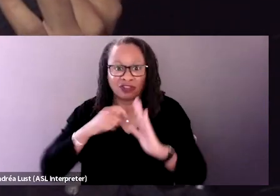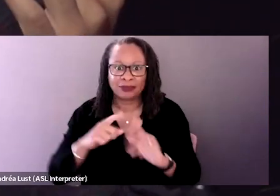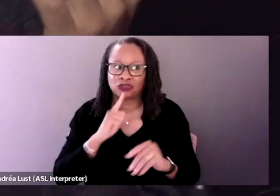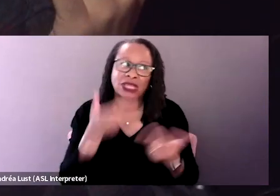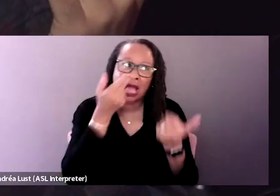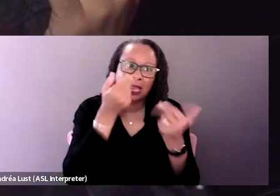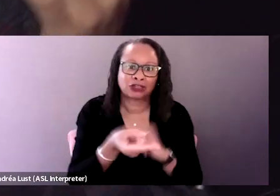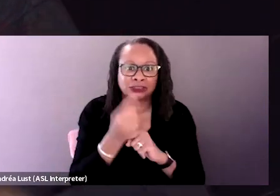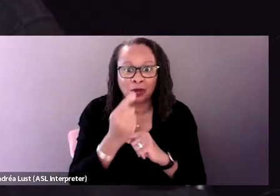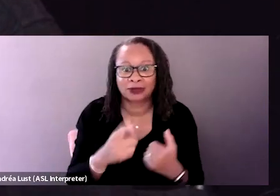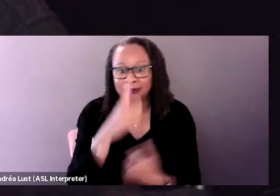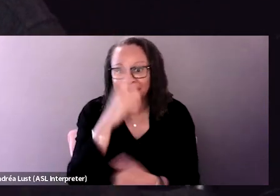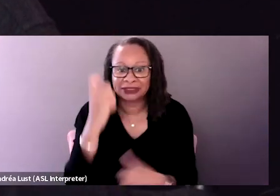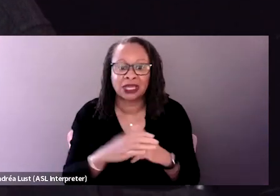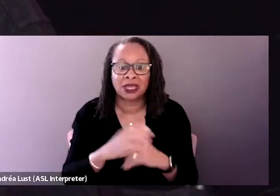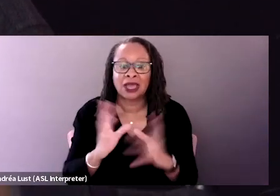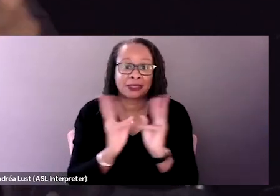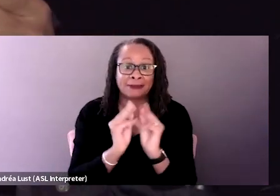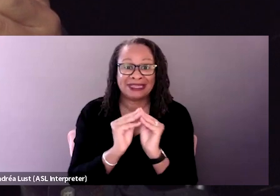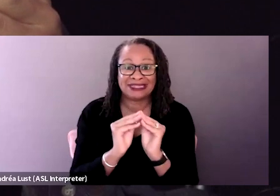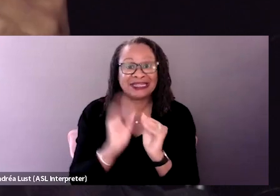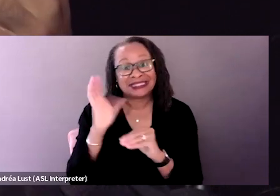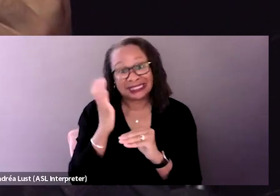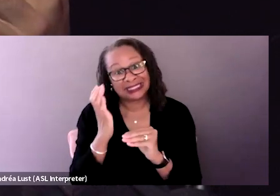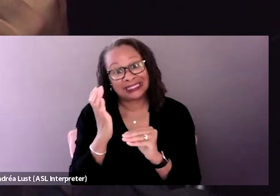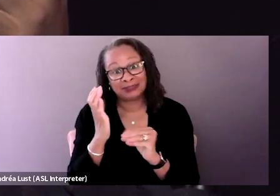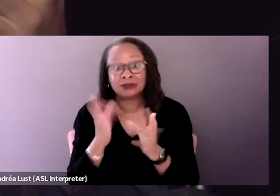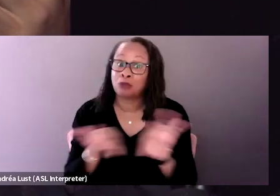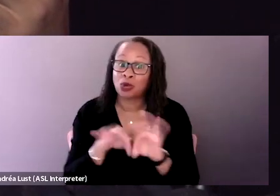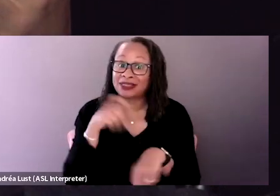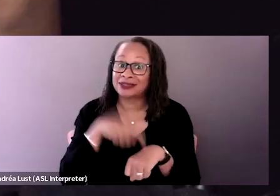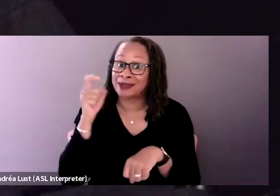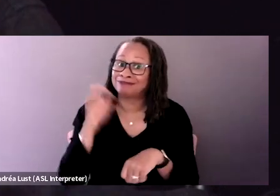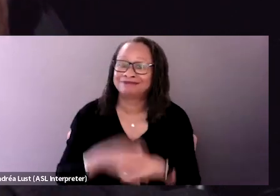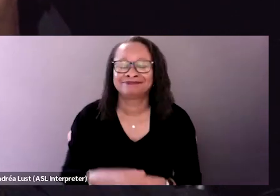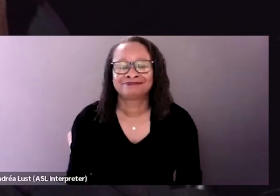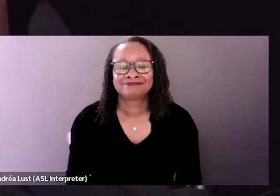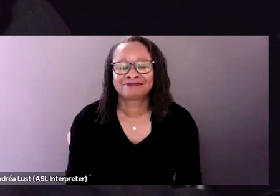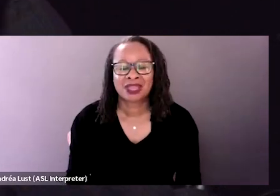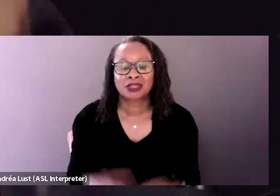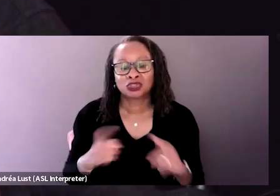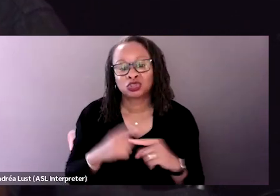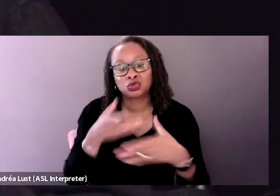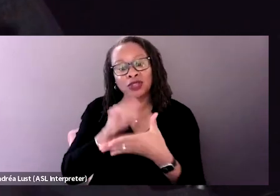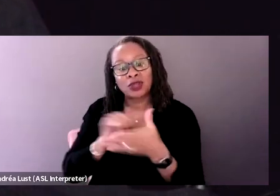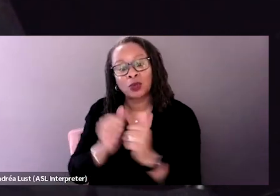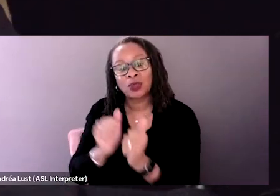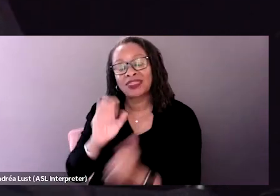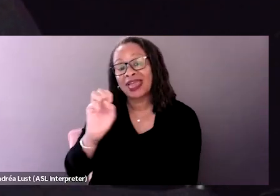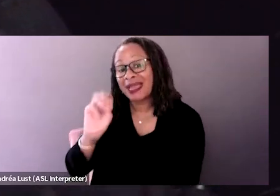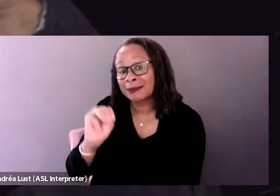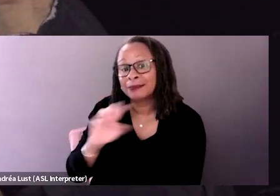moment because the meeting seemed consequential at the time. And to share that with Em, and then